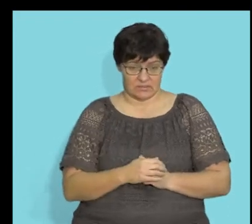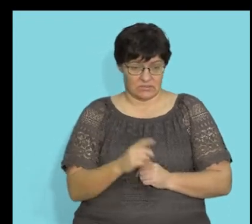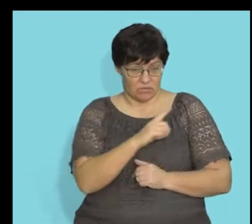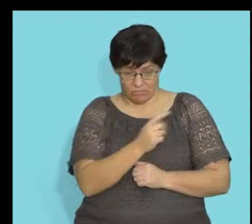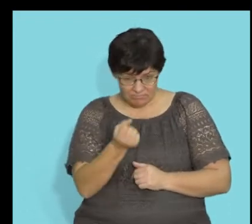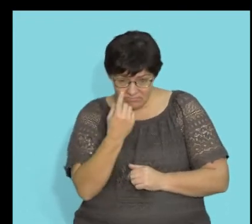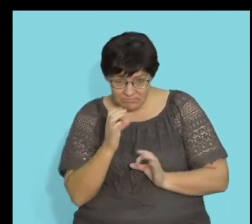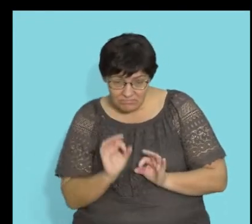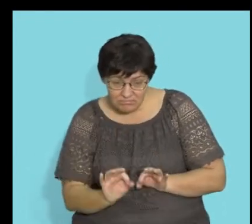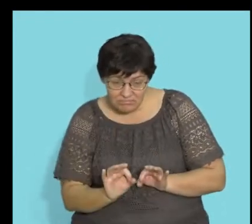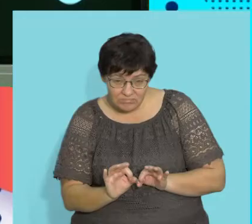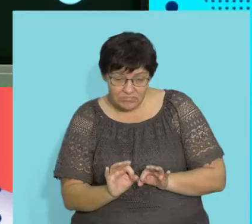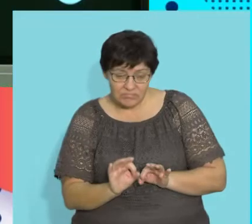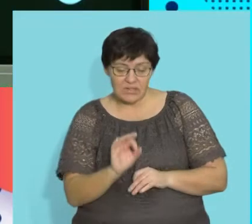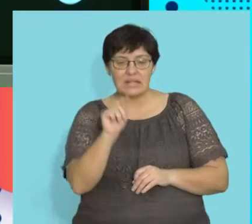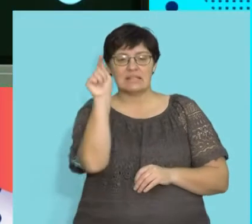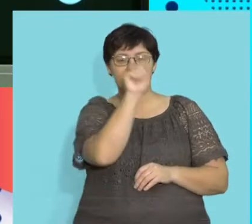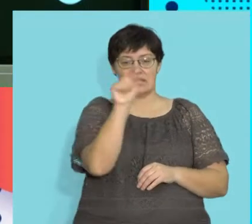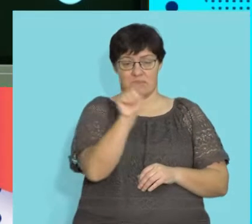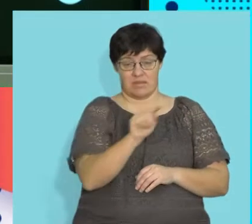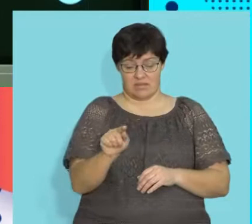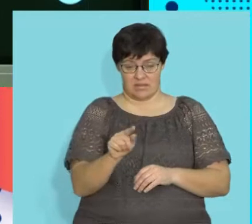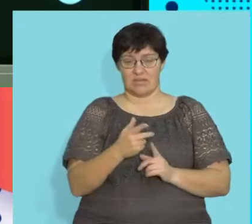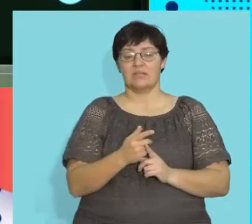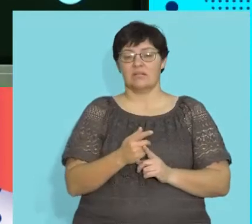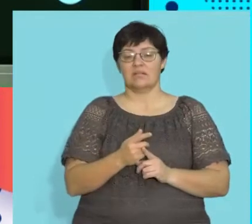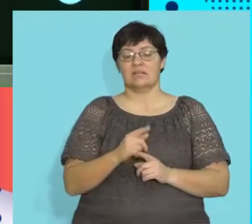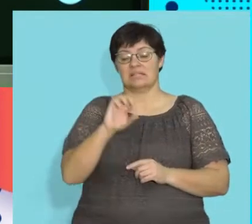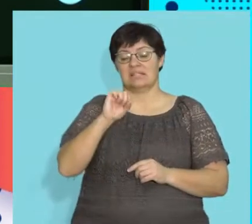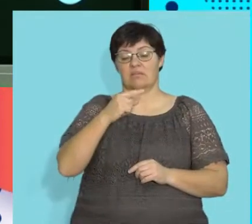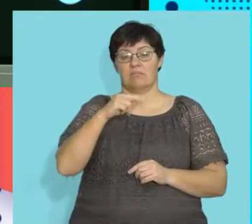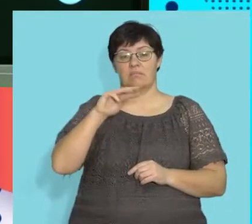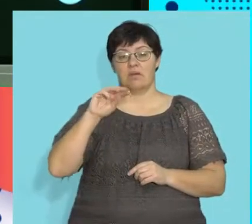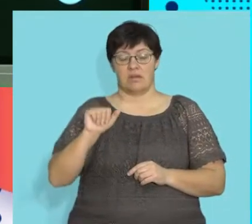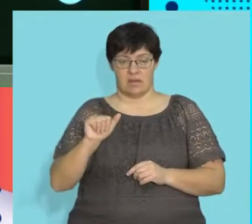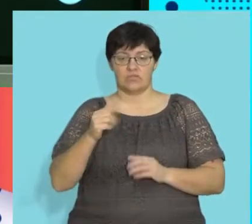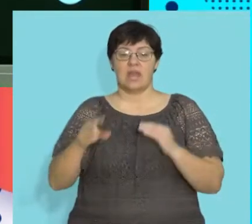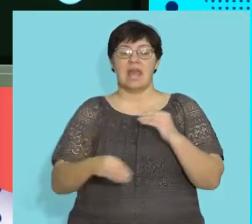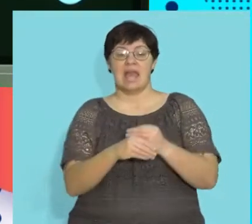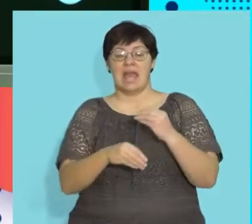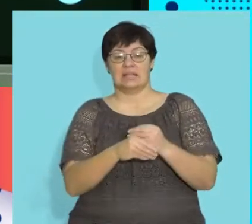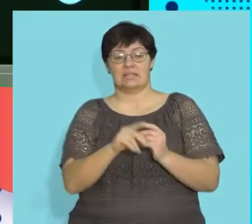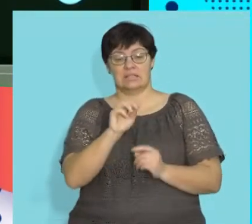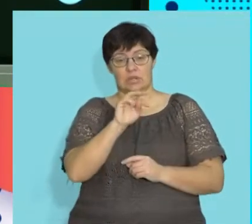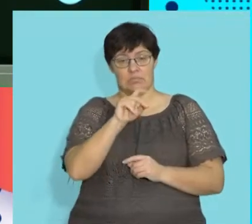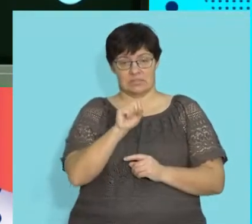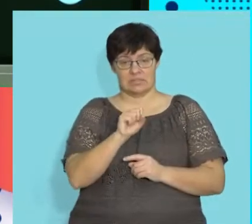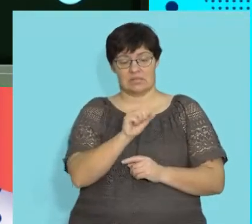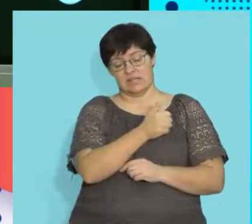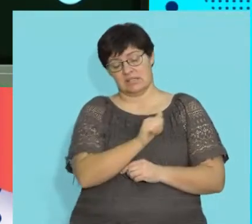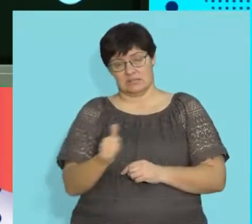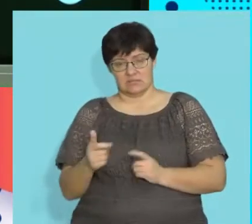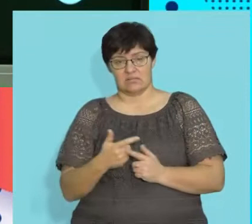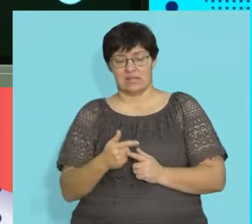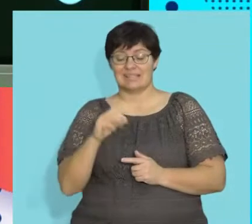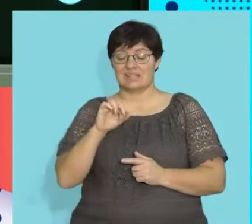hopefully everyone's with me so far. Sigma is an instruction to add terms in a sequence together. So it